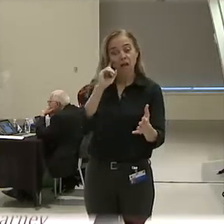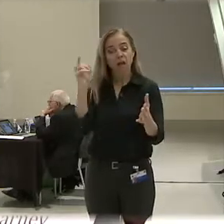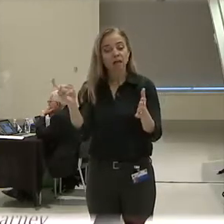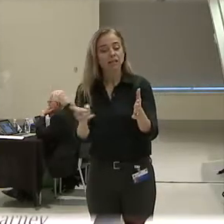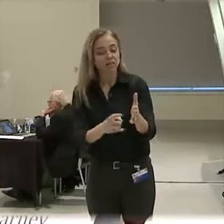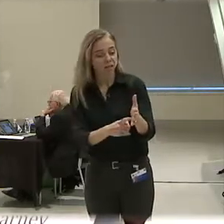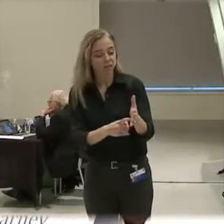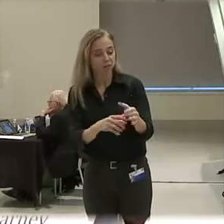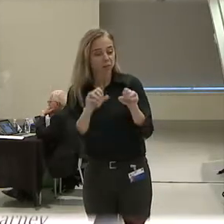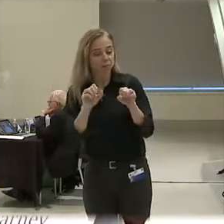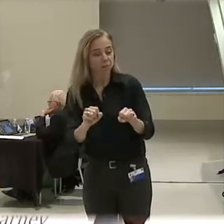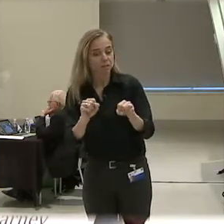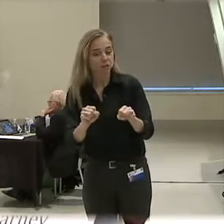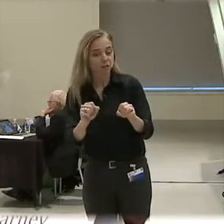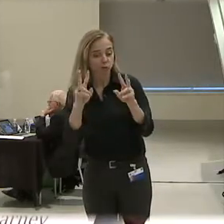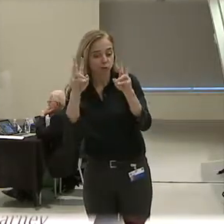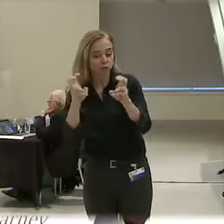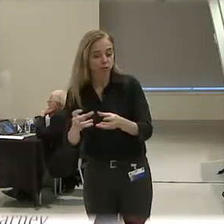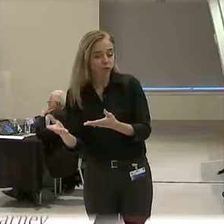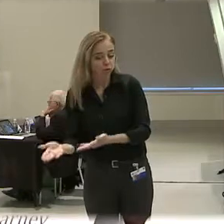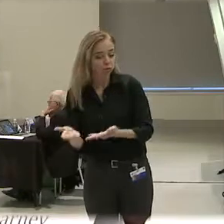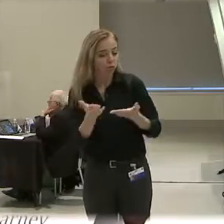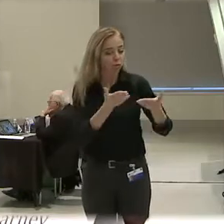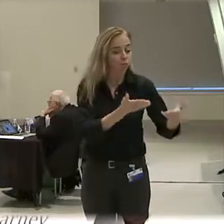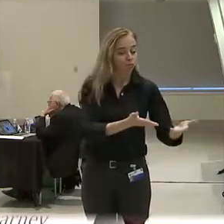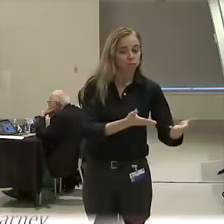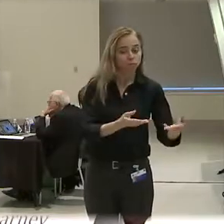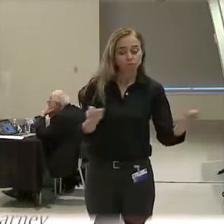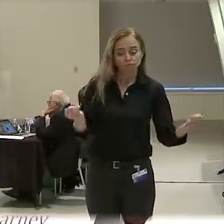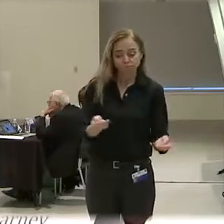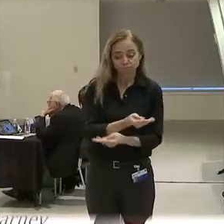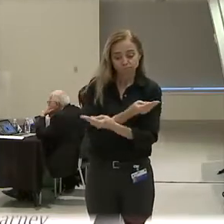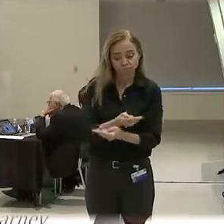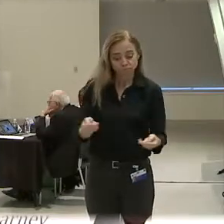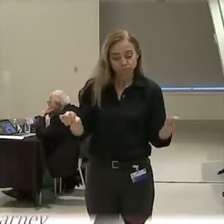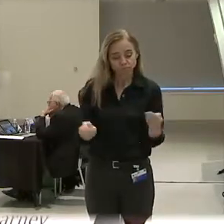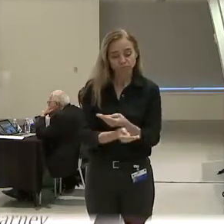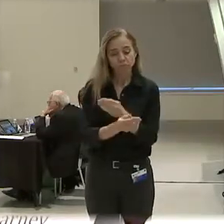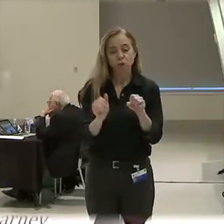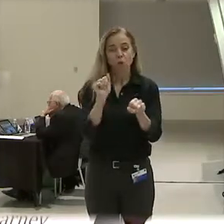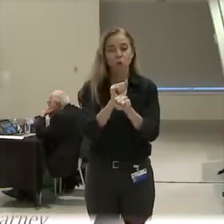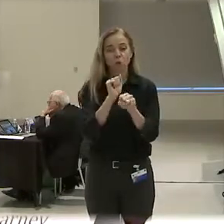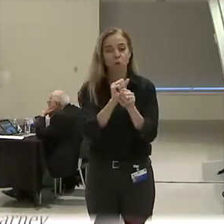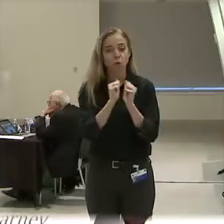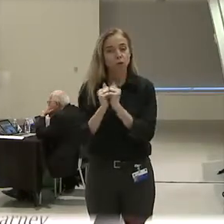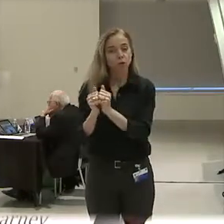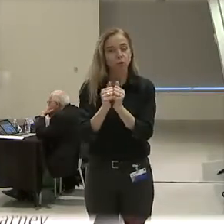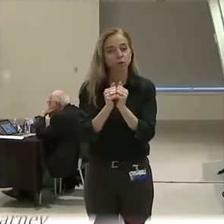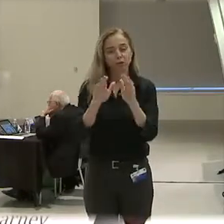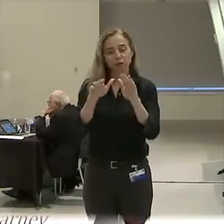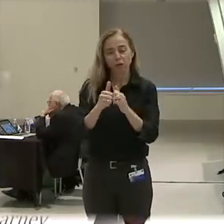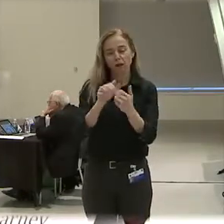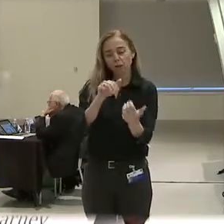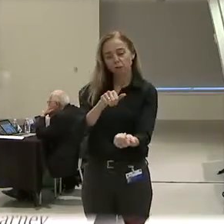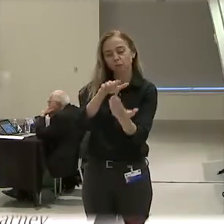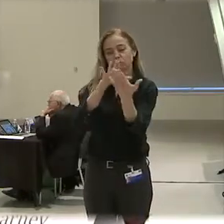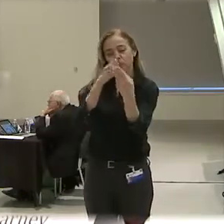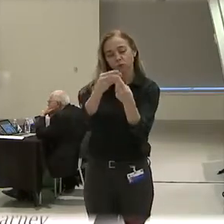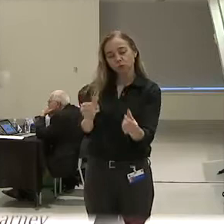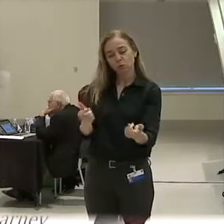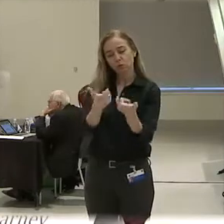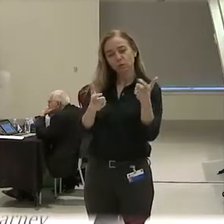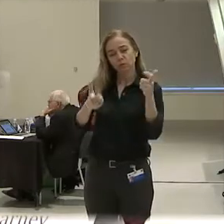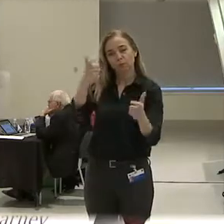information or potential issues and bring it to them, and then you sort of work together to figure out how to address the larger problem.